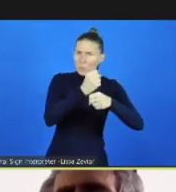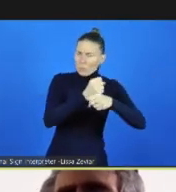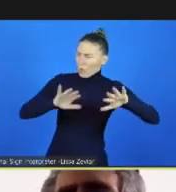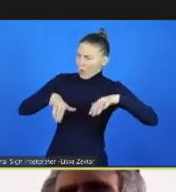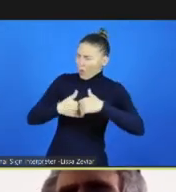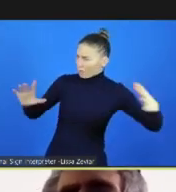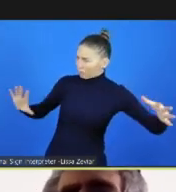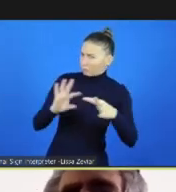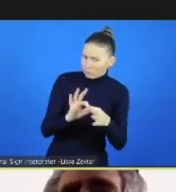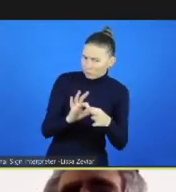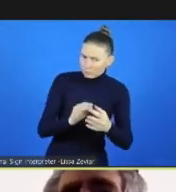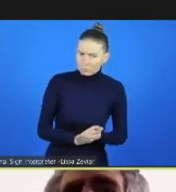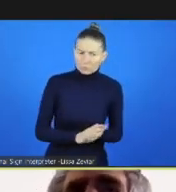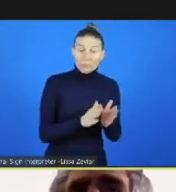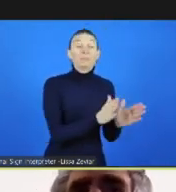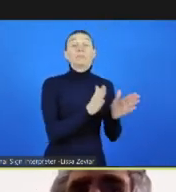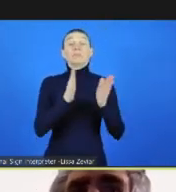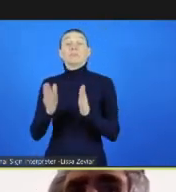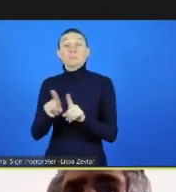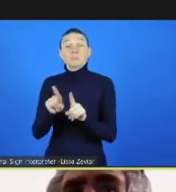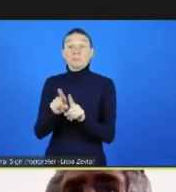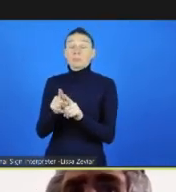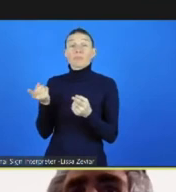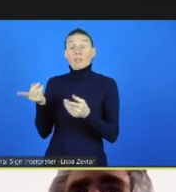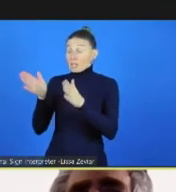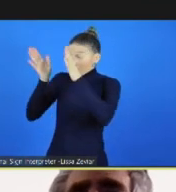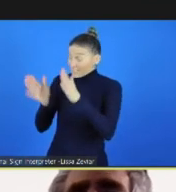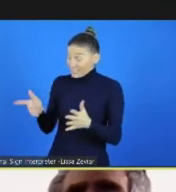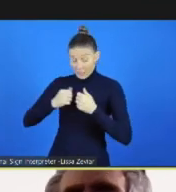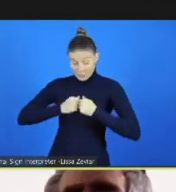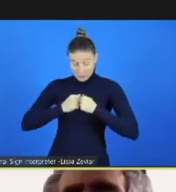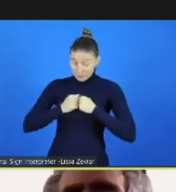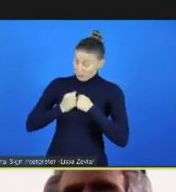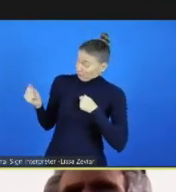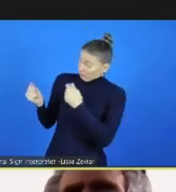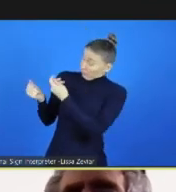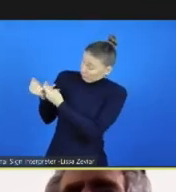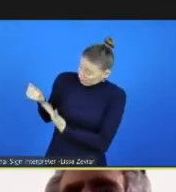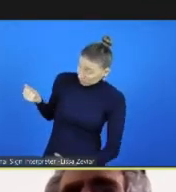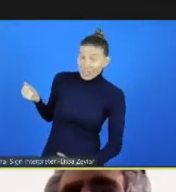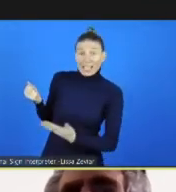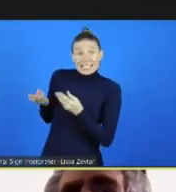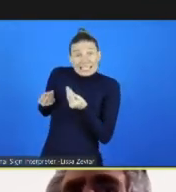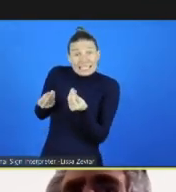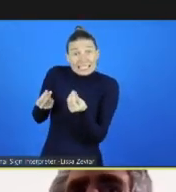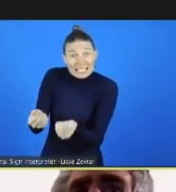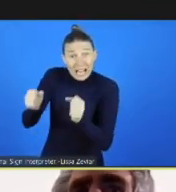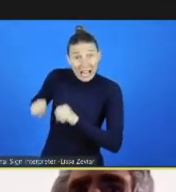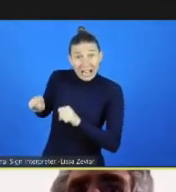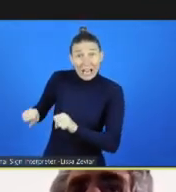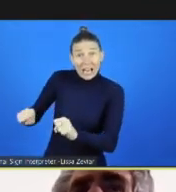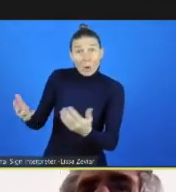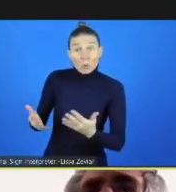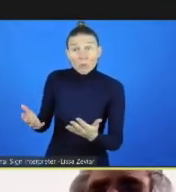Assessing skills, and not just in that skills assessment process, it's actually changing often their ambition, because